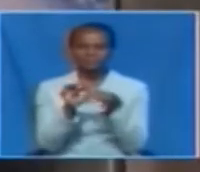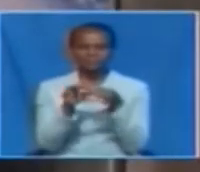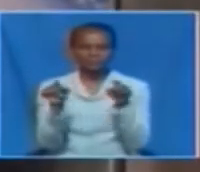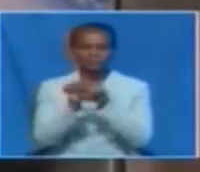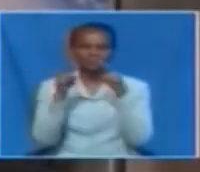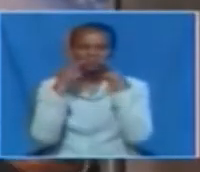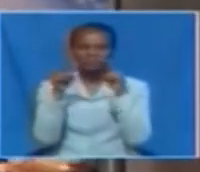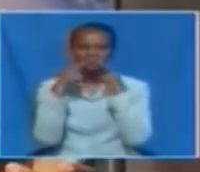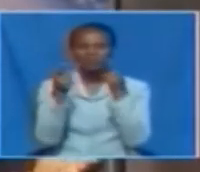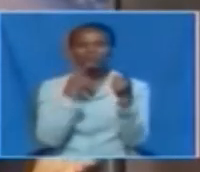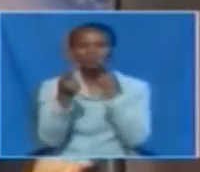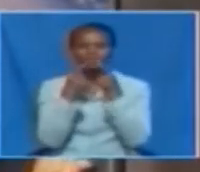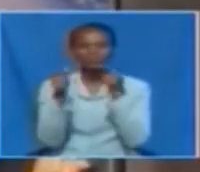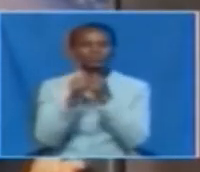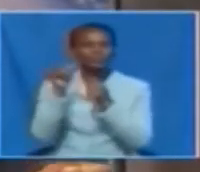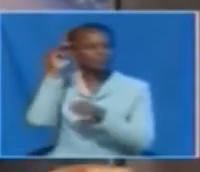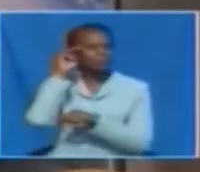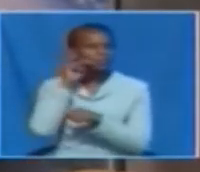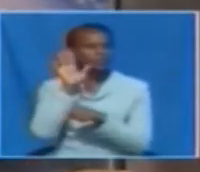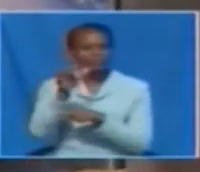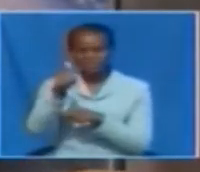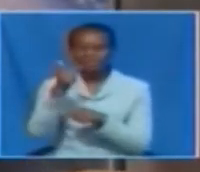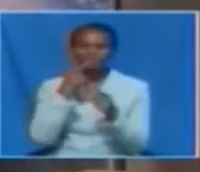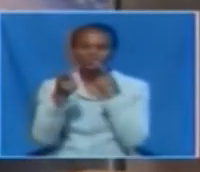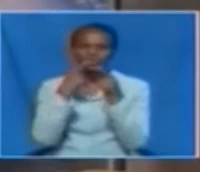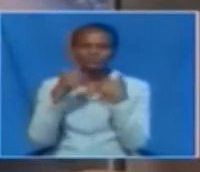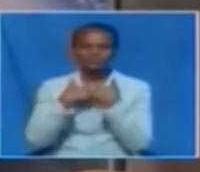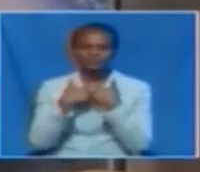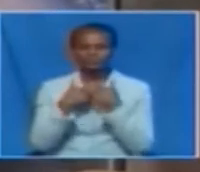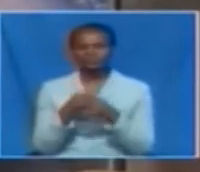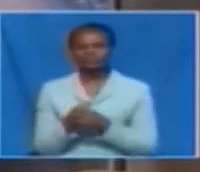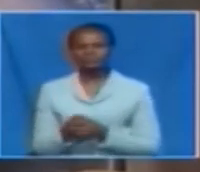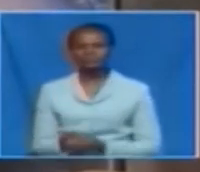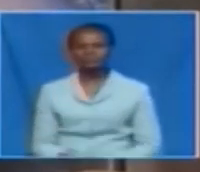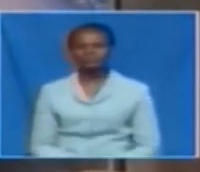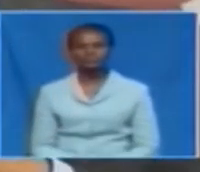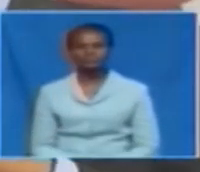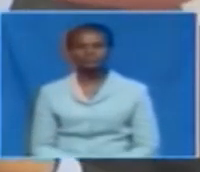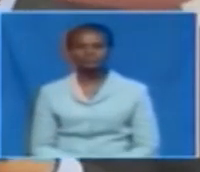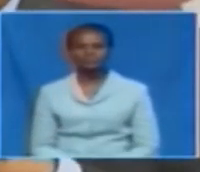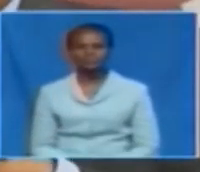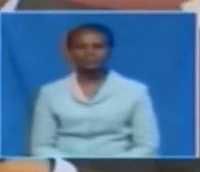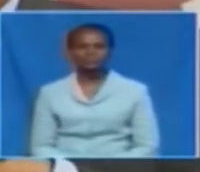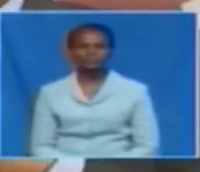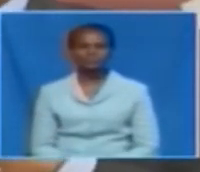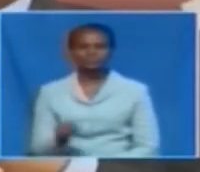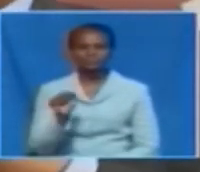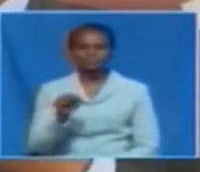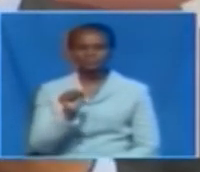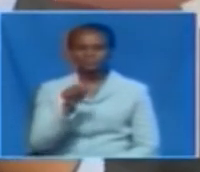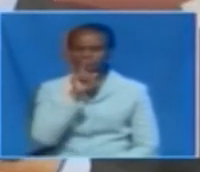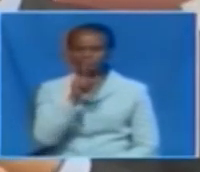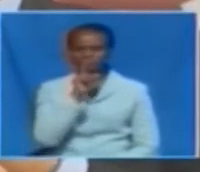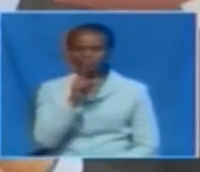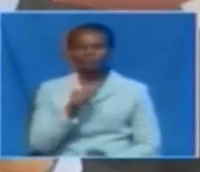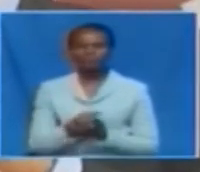that he wanted to talk to the MMD. Have you started talking? I'm glad that you are putting it in perspective. And I think that for the